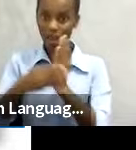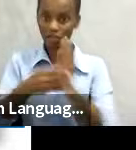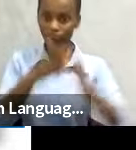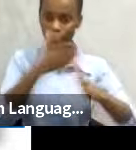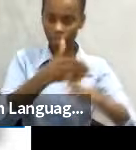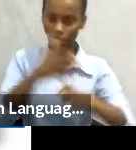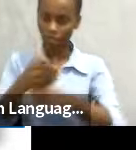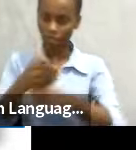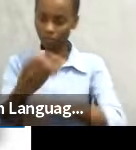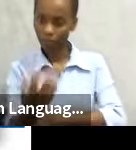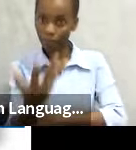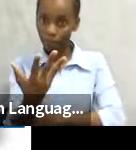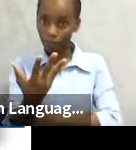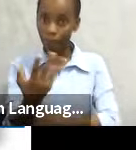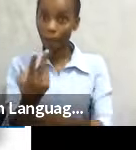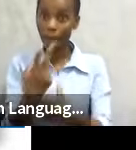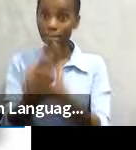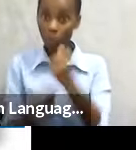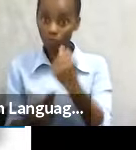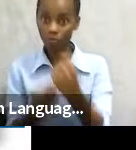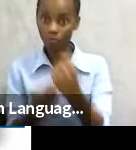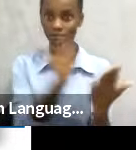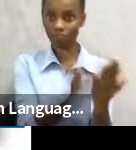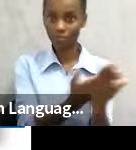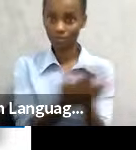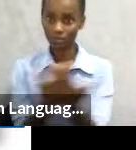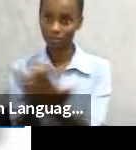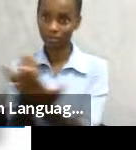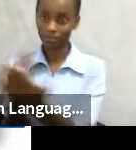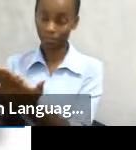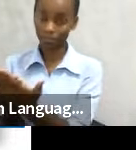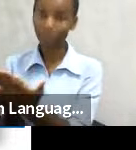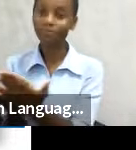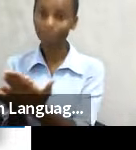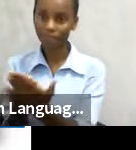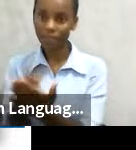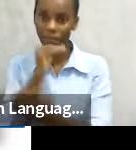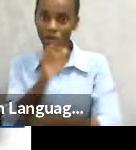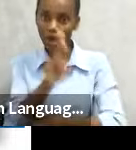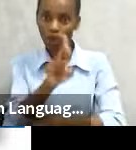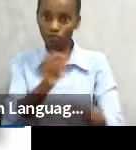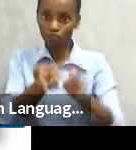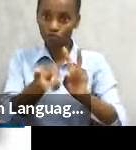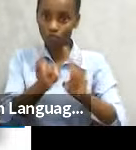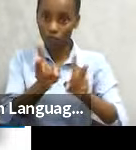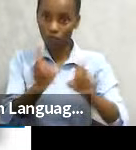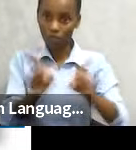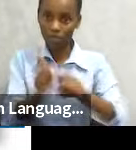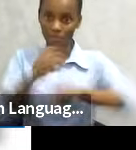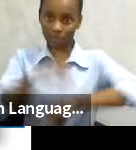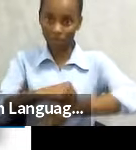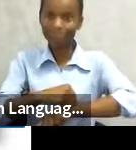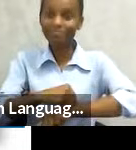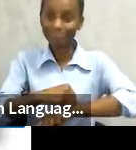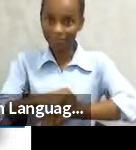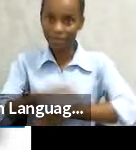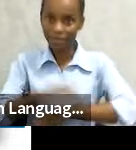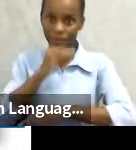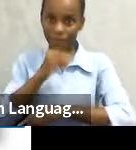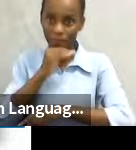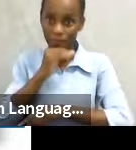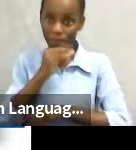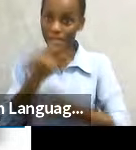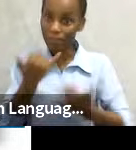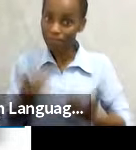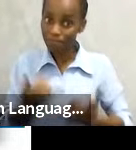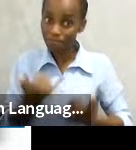12 or personal income tax return on the same day. And then they get chatting and client X receives his or her refund the very next